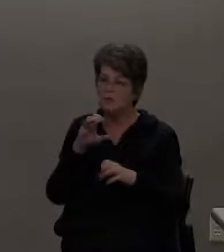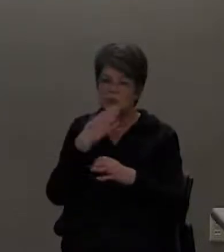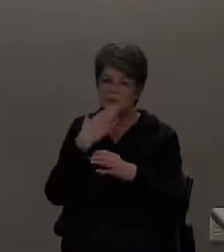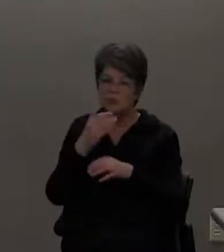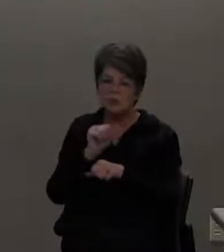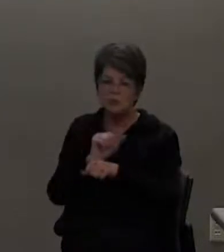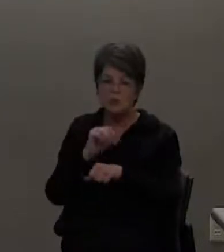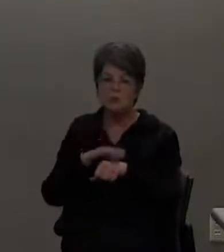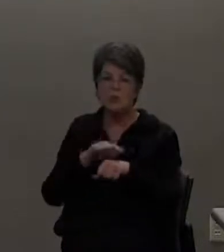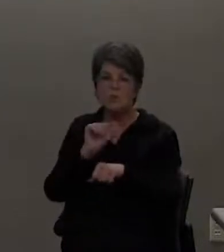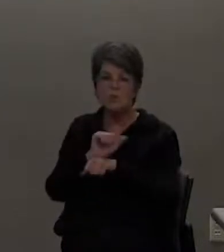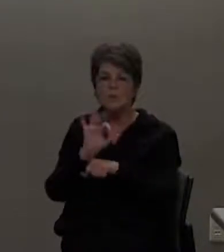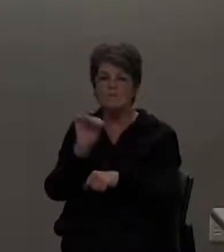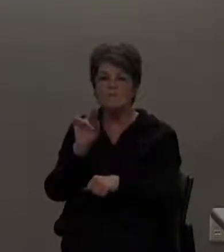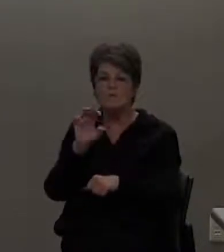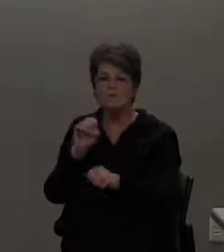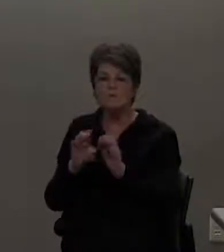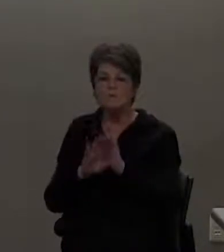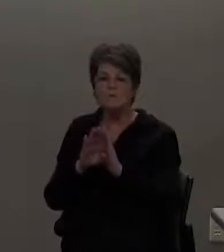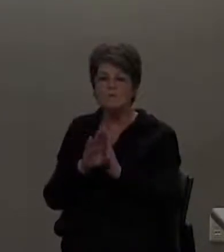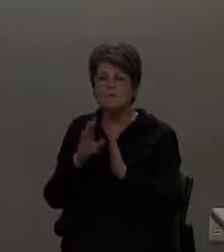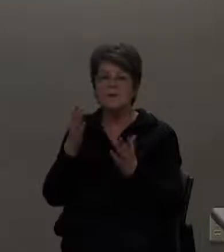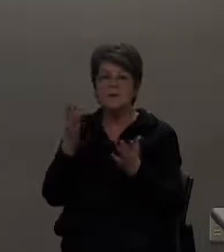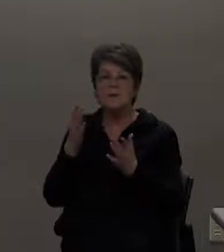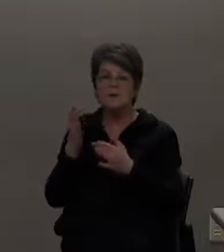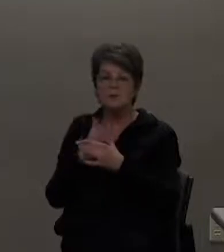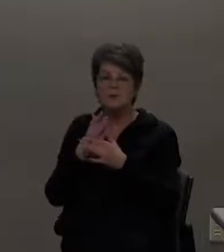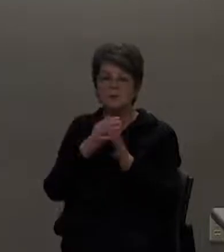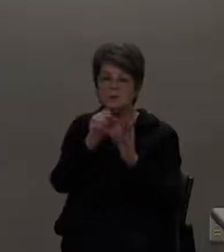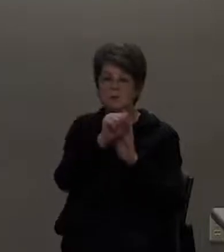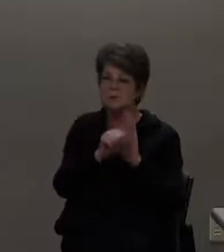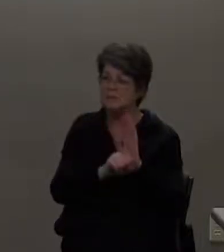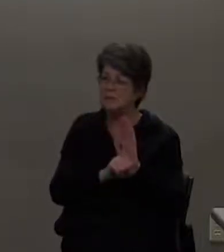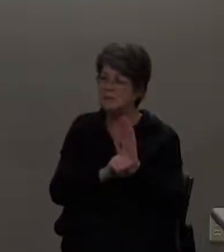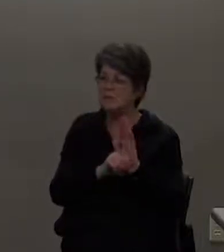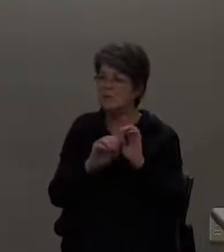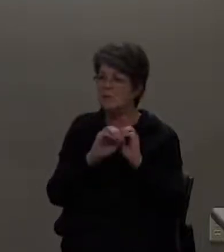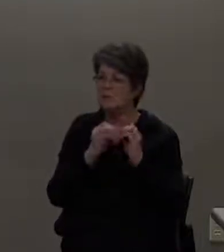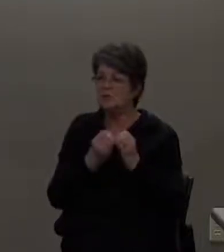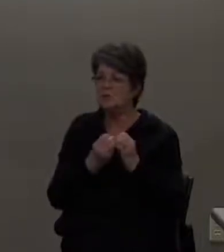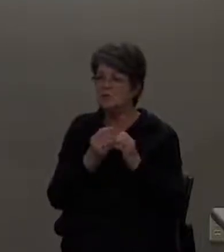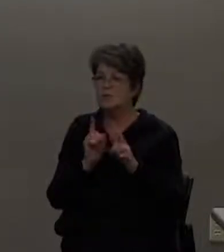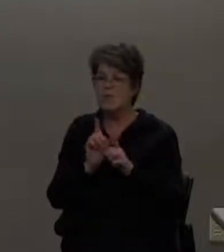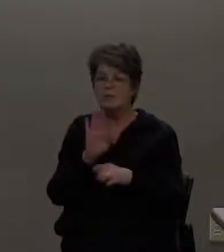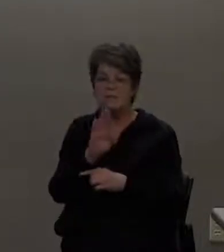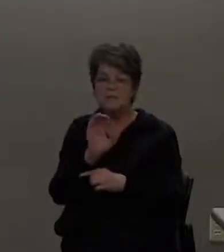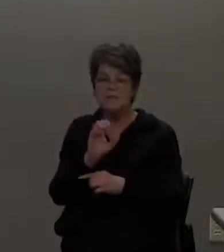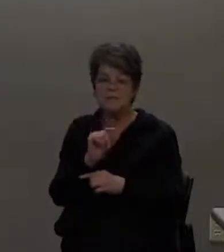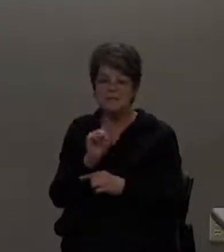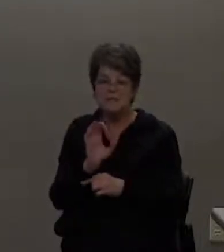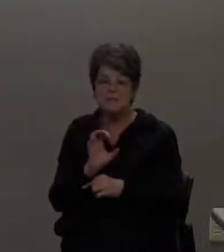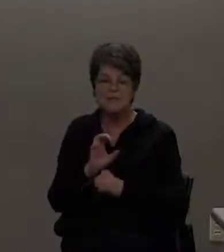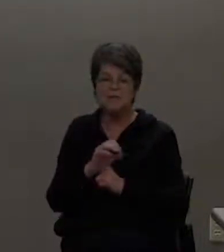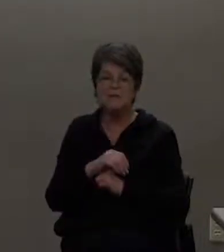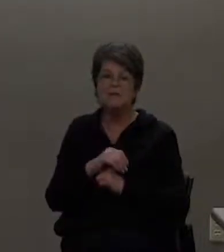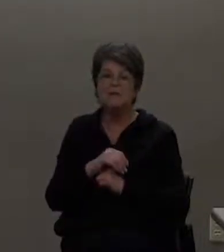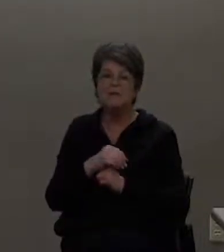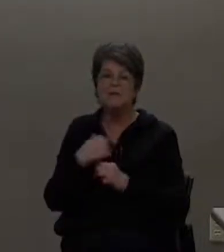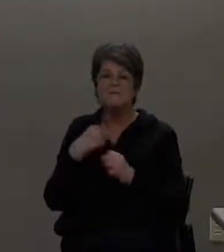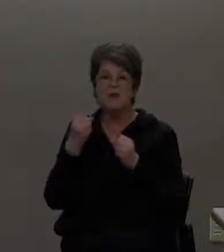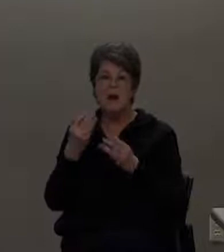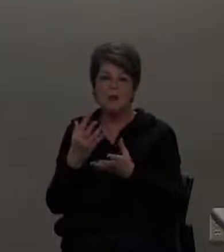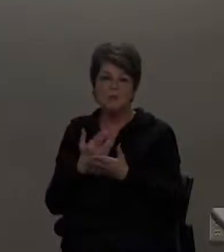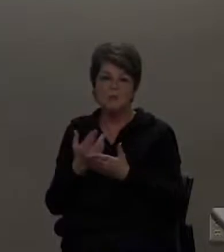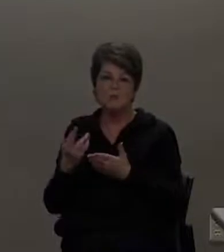on workforce development. And the reality is, between the state, organizations like BCTC, there are a lot